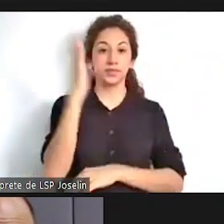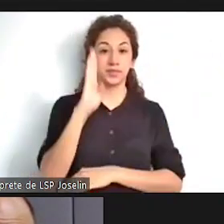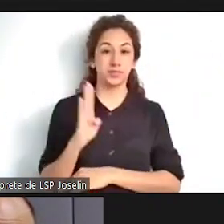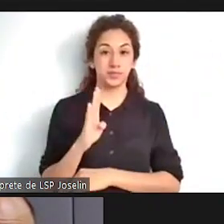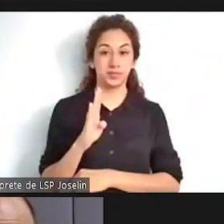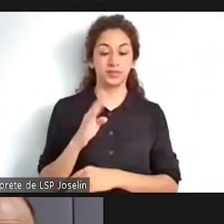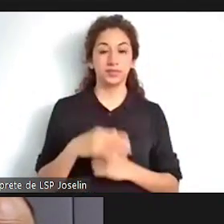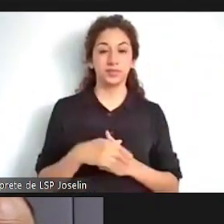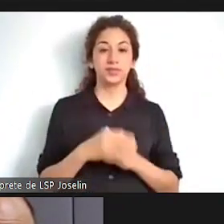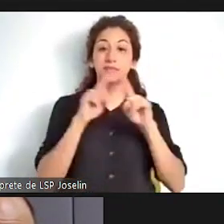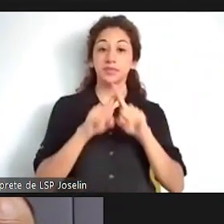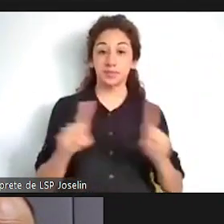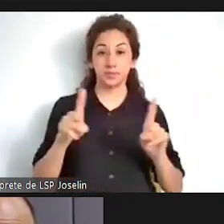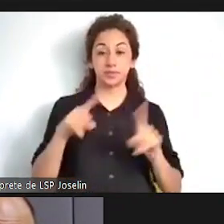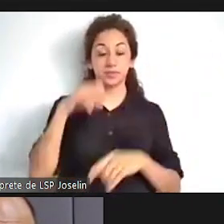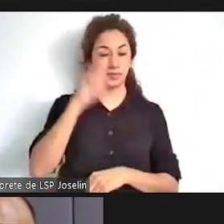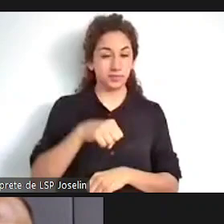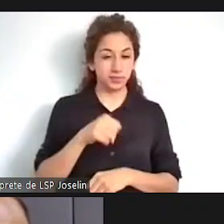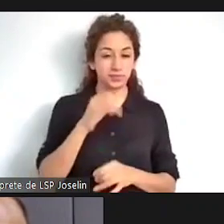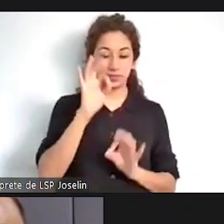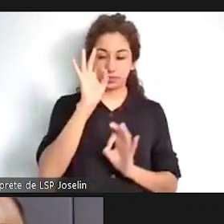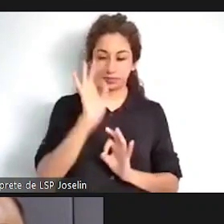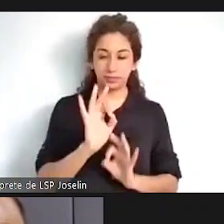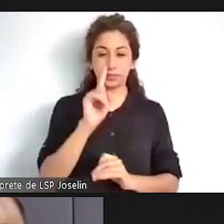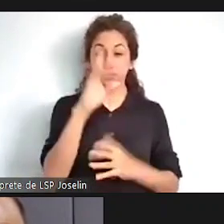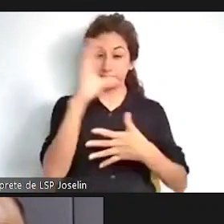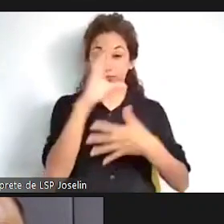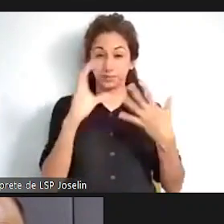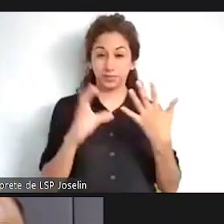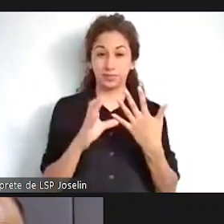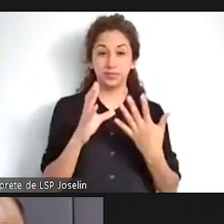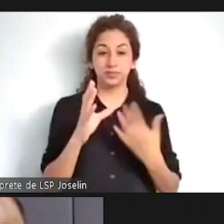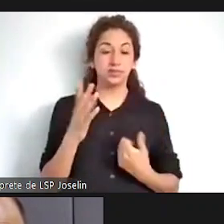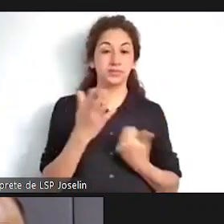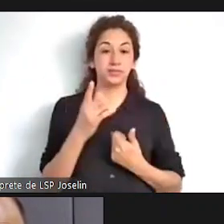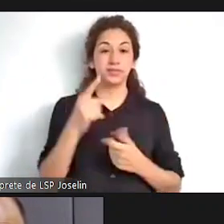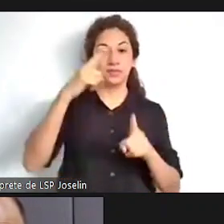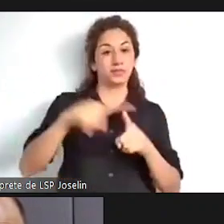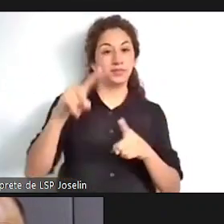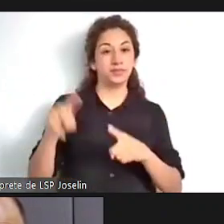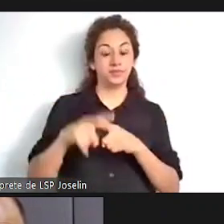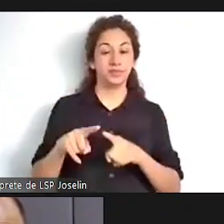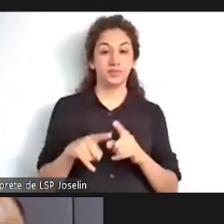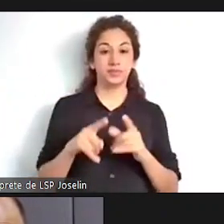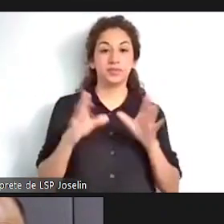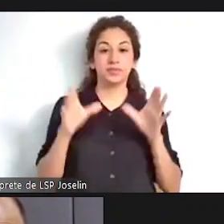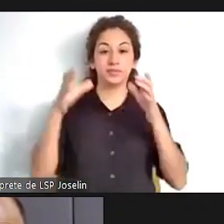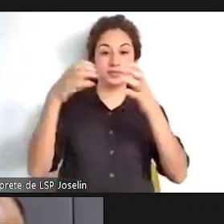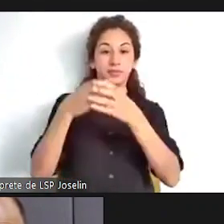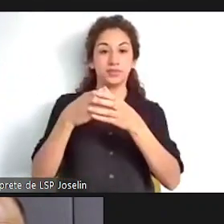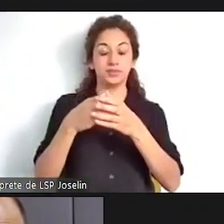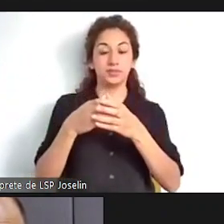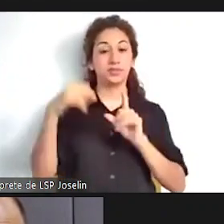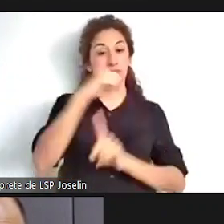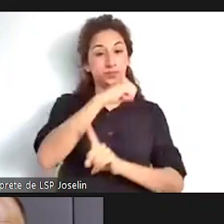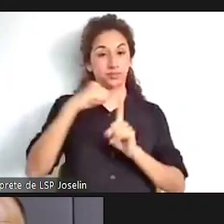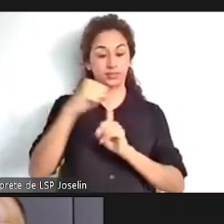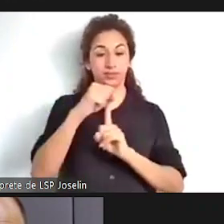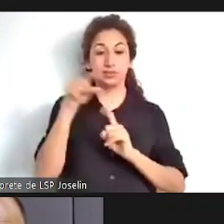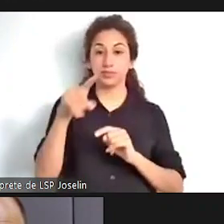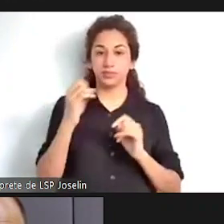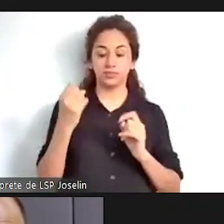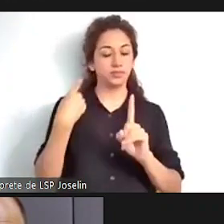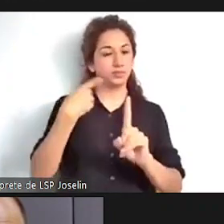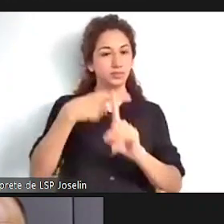information in ecuador and brazil and but if something has been the characteristic under the different sectors of